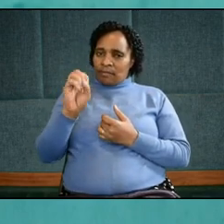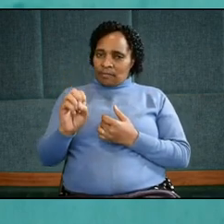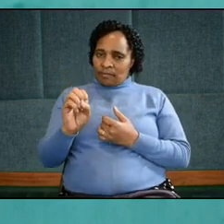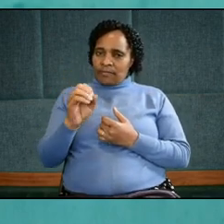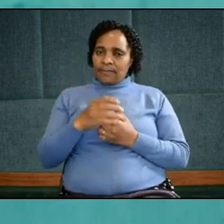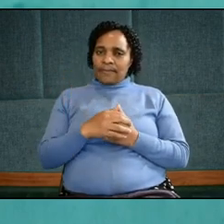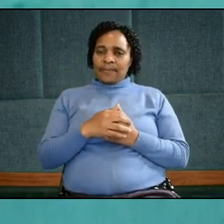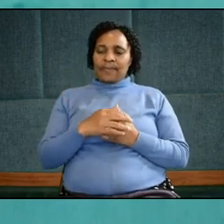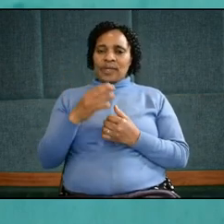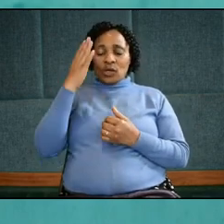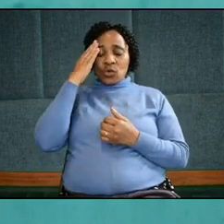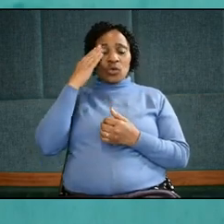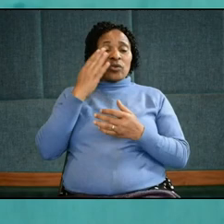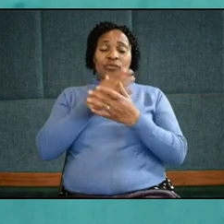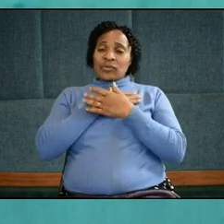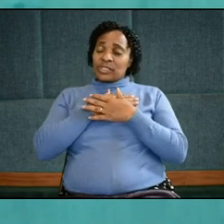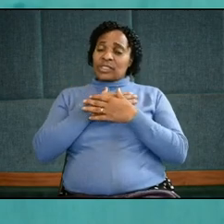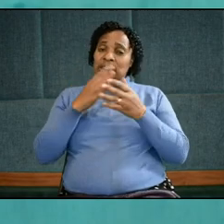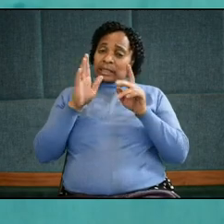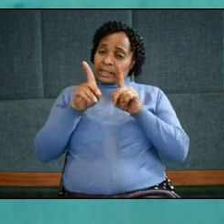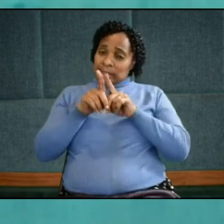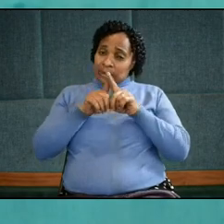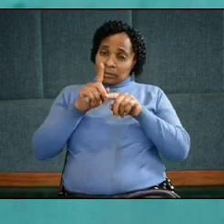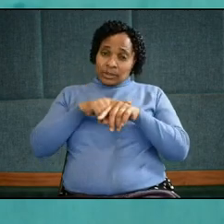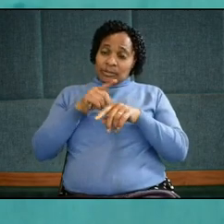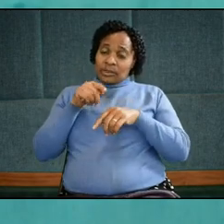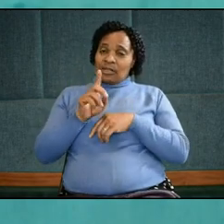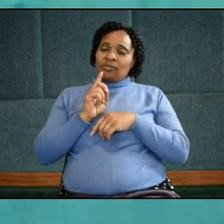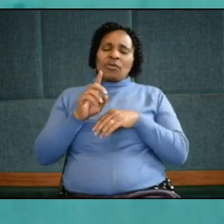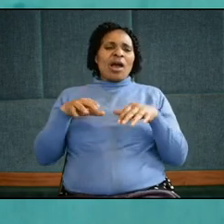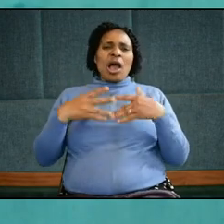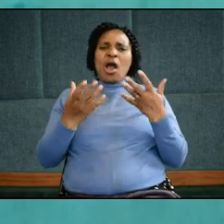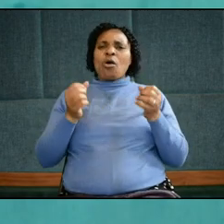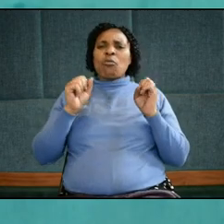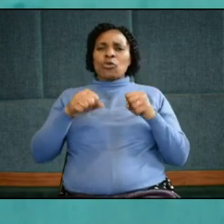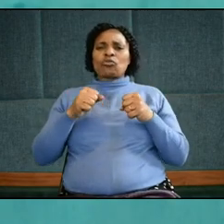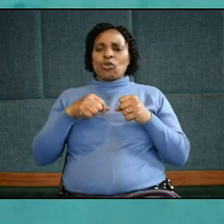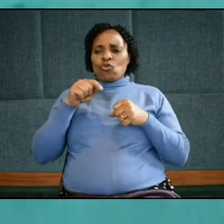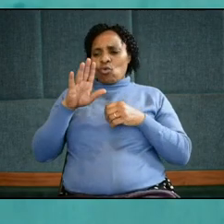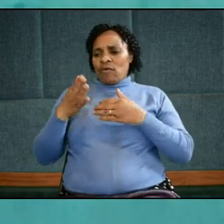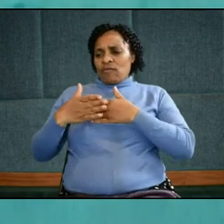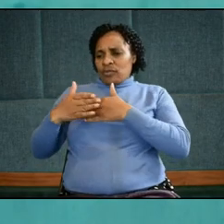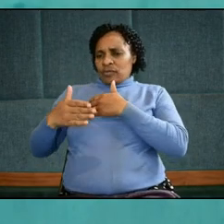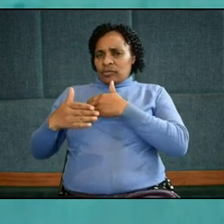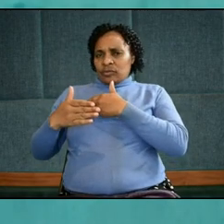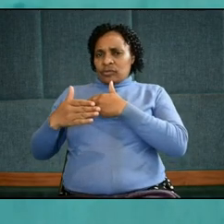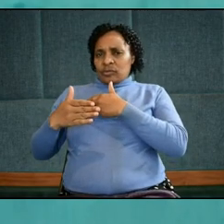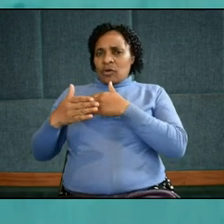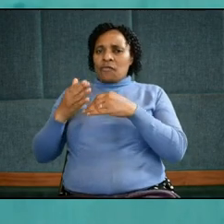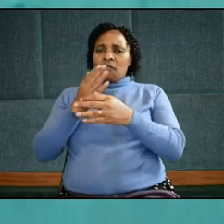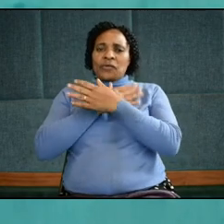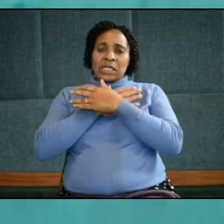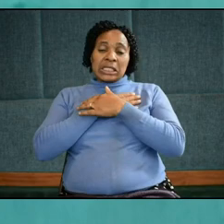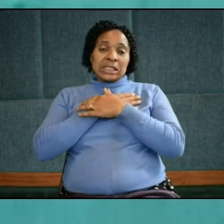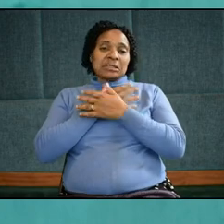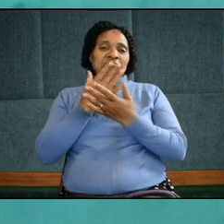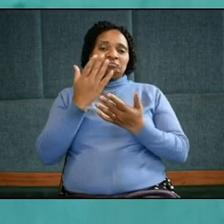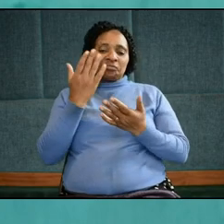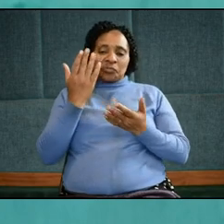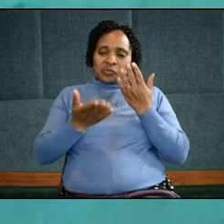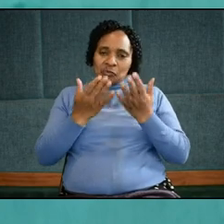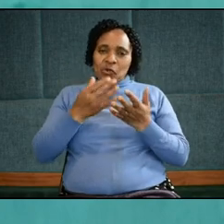Yes. Knowing your friends and knowing yourself, mm-hmm. how would your closest friends rate your faithfulness